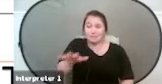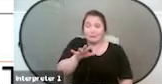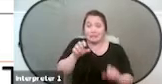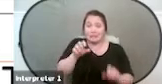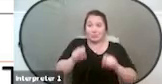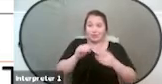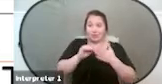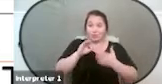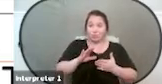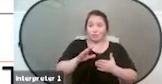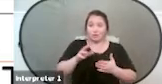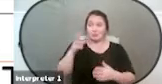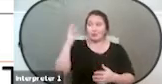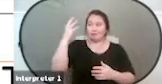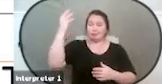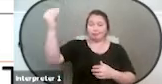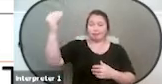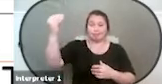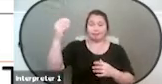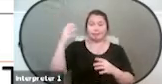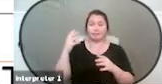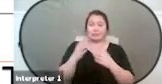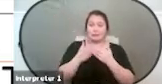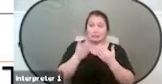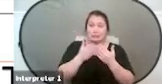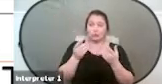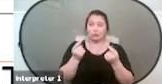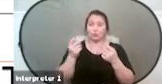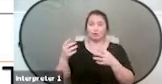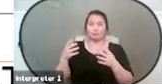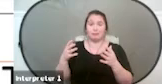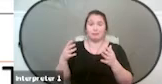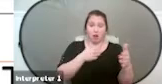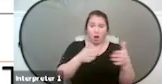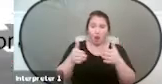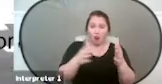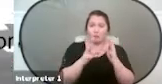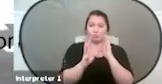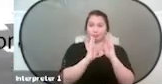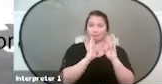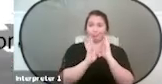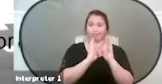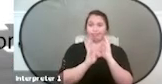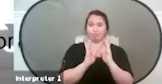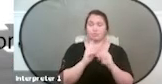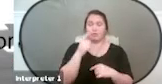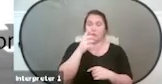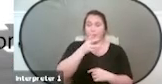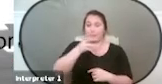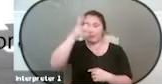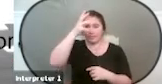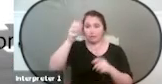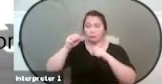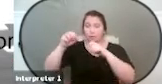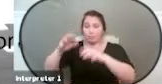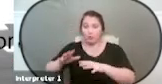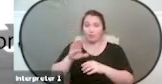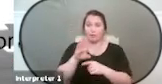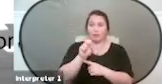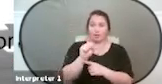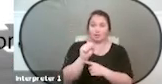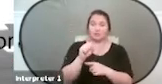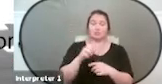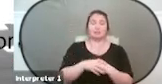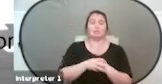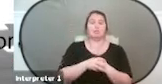from parking on the streets, to rerouting traffic twice during this phase for parent drop-off and buses,